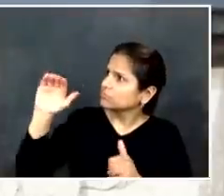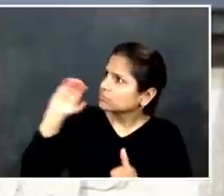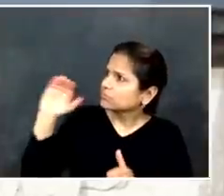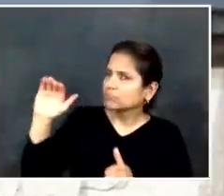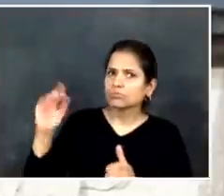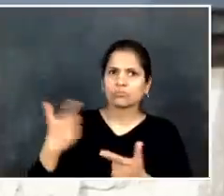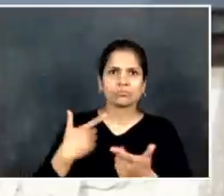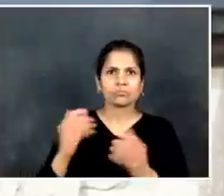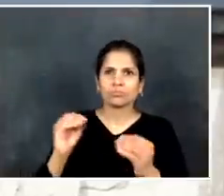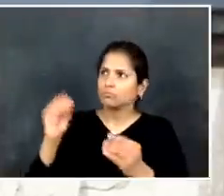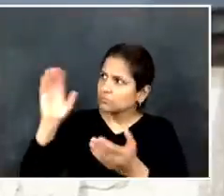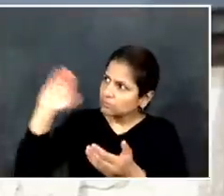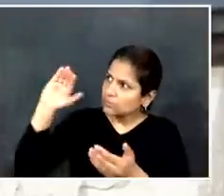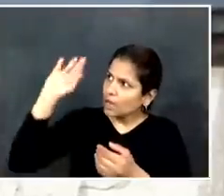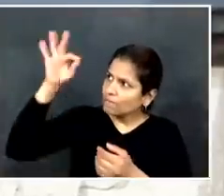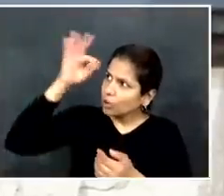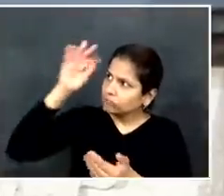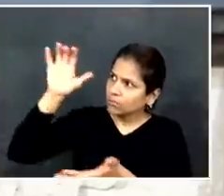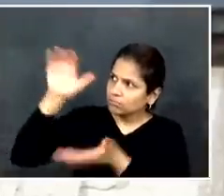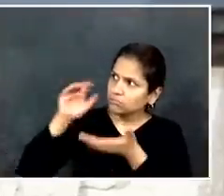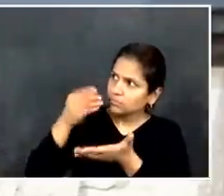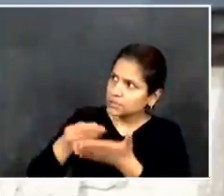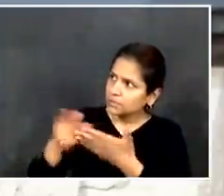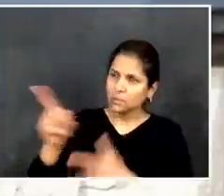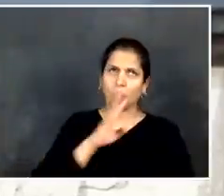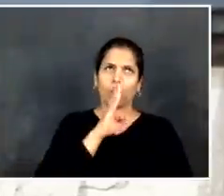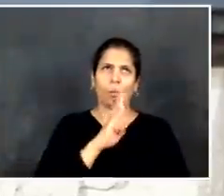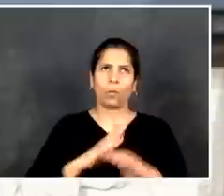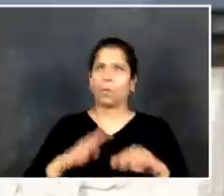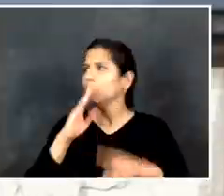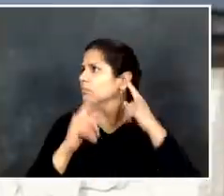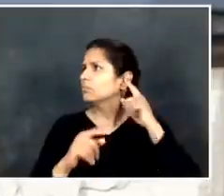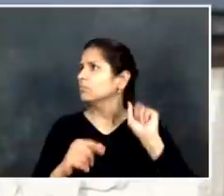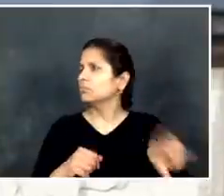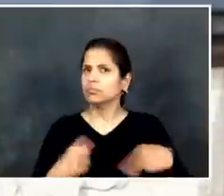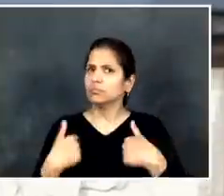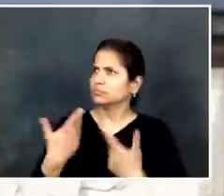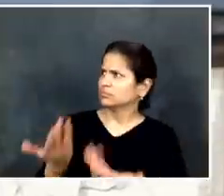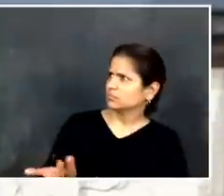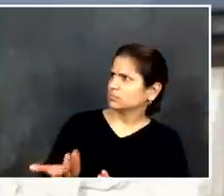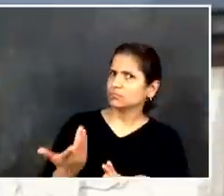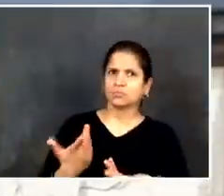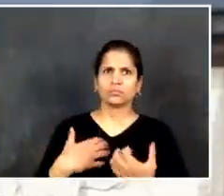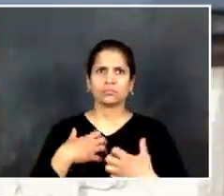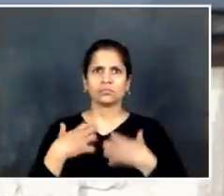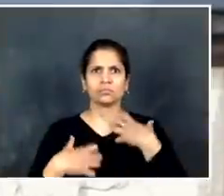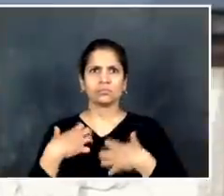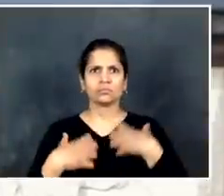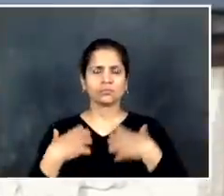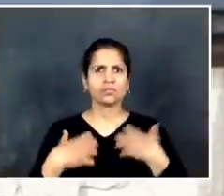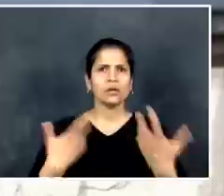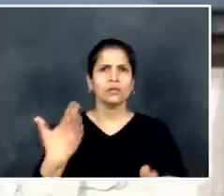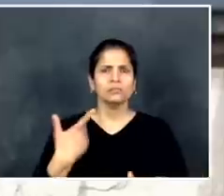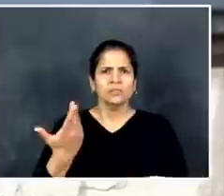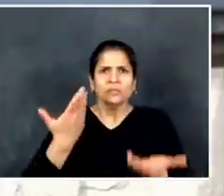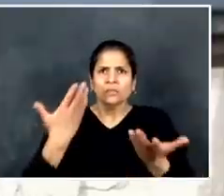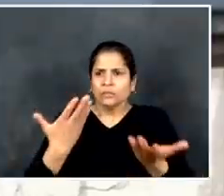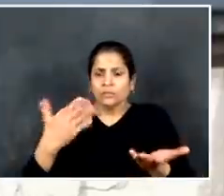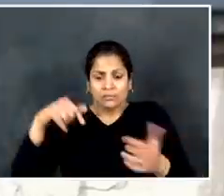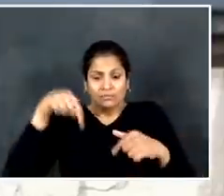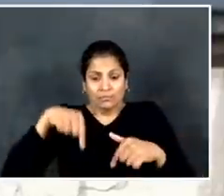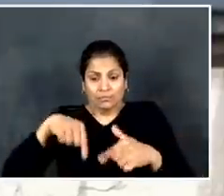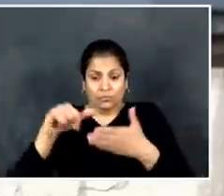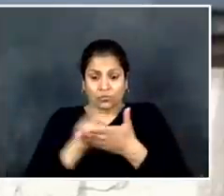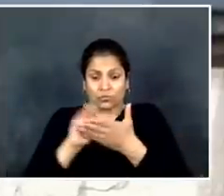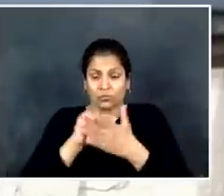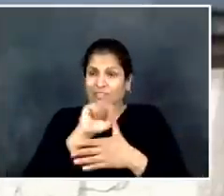now or do it very soon, or else you're going to see cities and states start to go bankrupt, literally, and not be able to provide what our people need. And then you